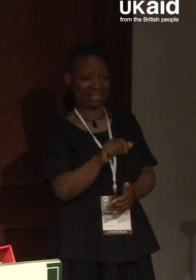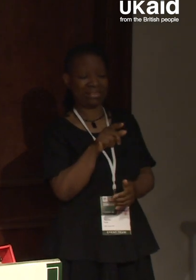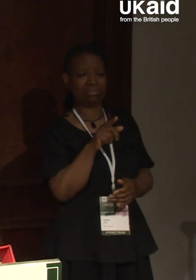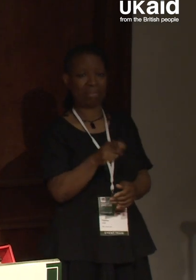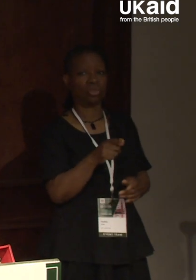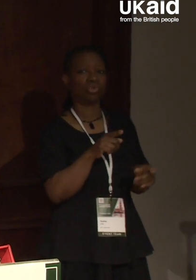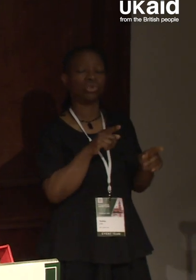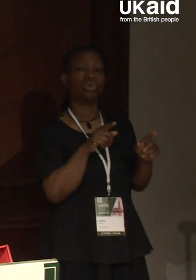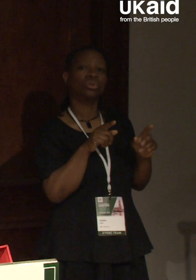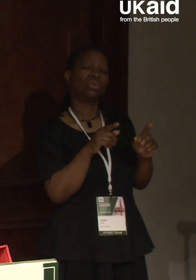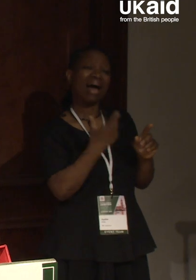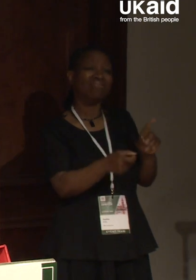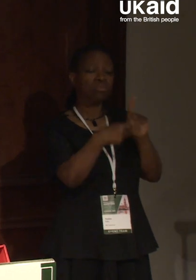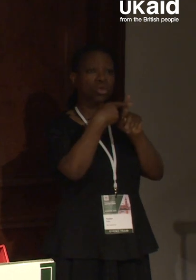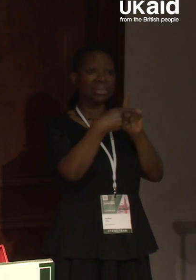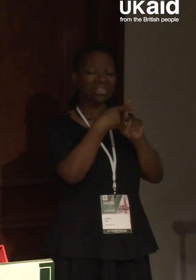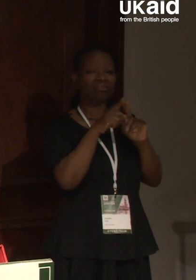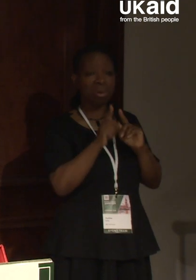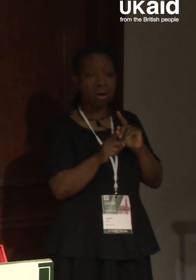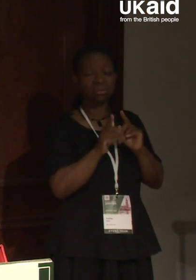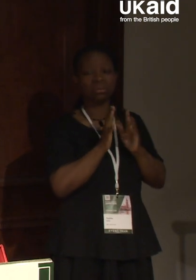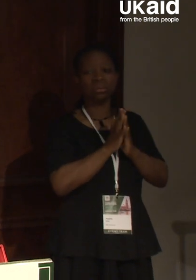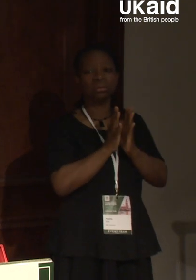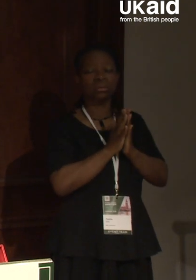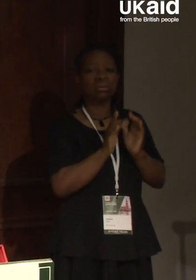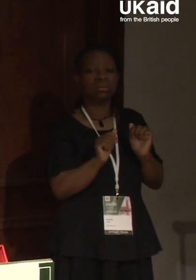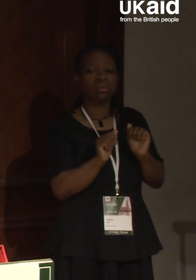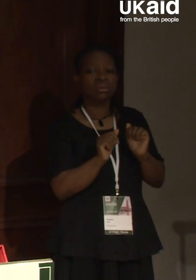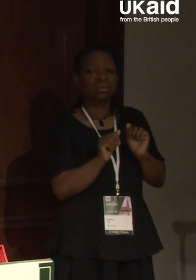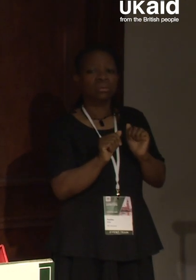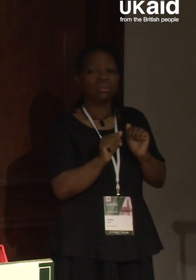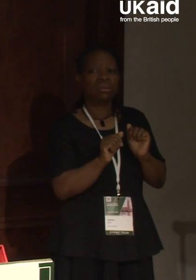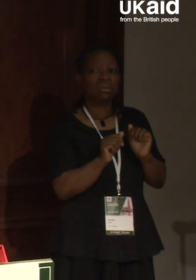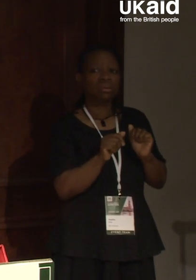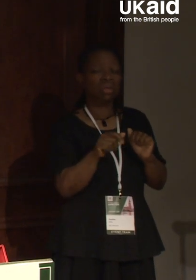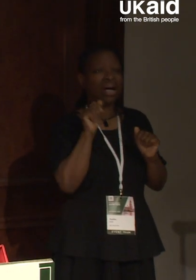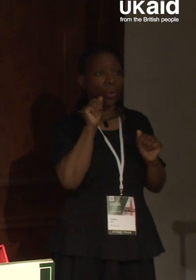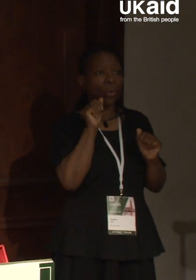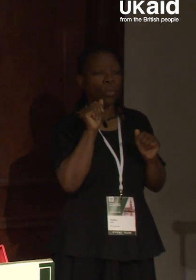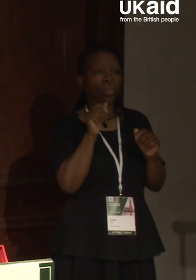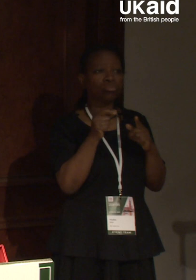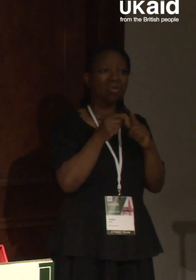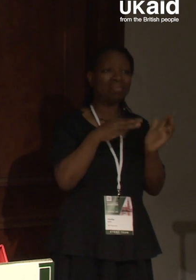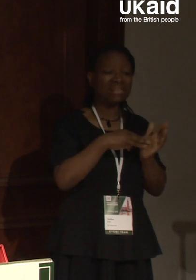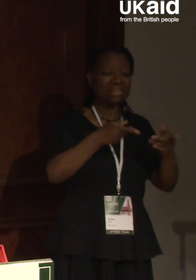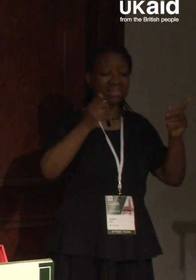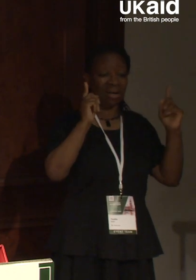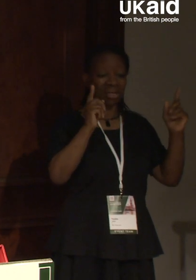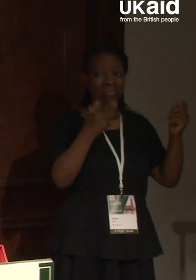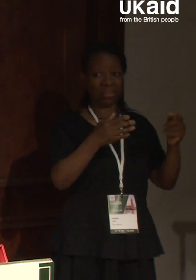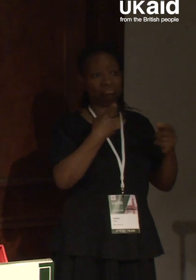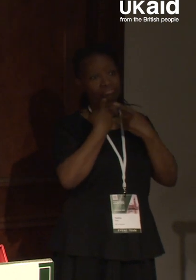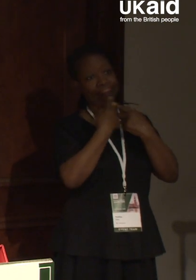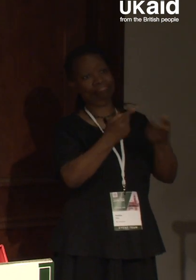to the problems, I'm extremely proud that the Prime Minister has now announced that all our overseas development